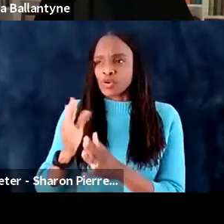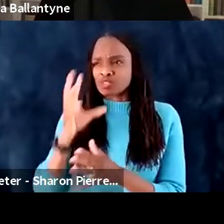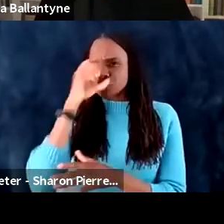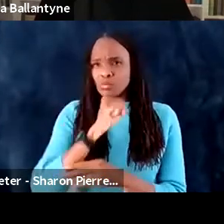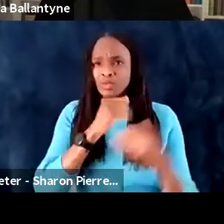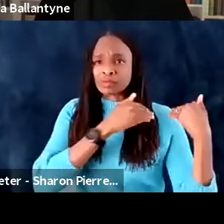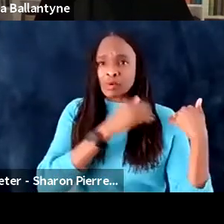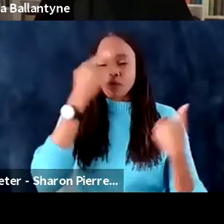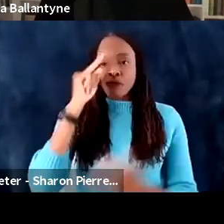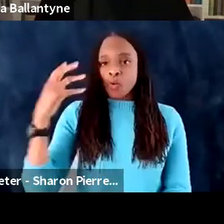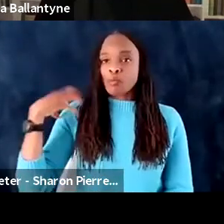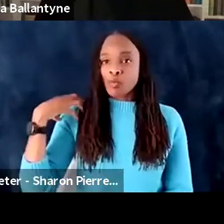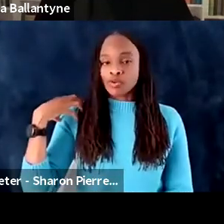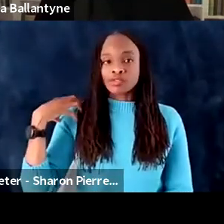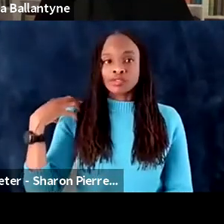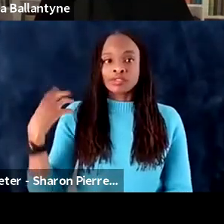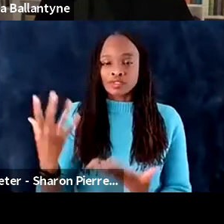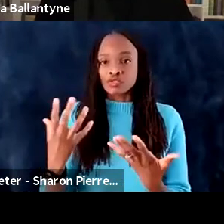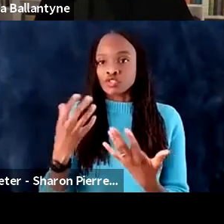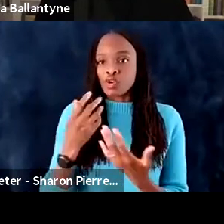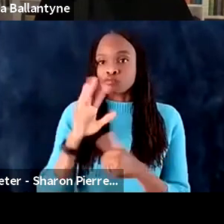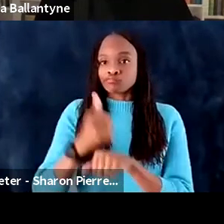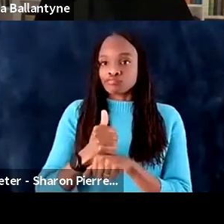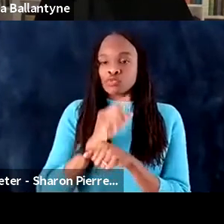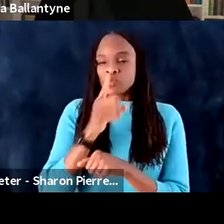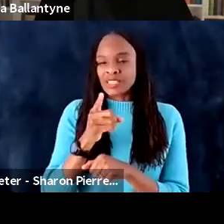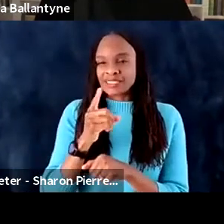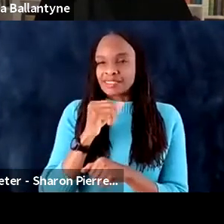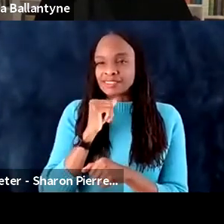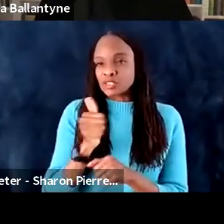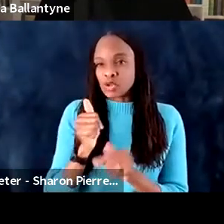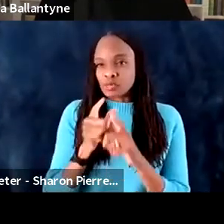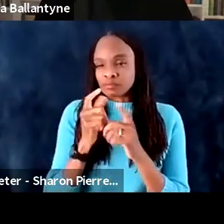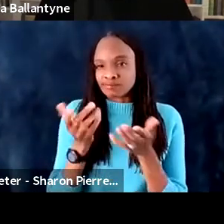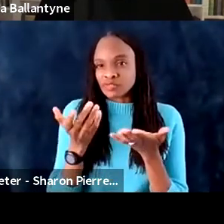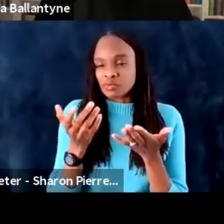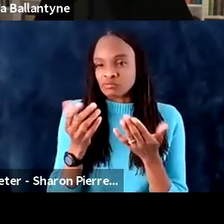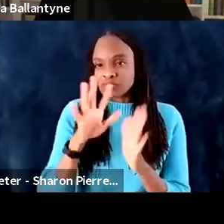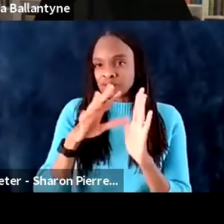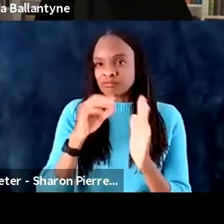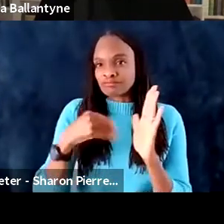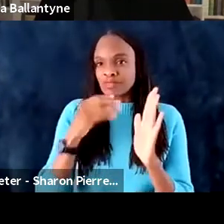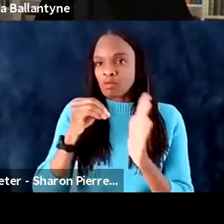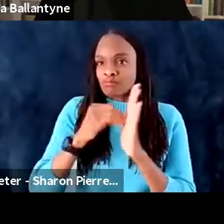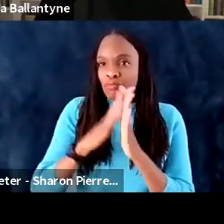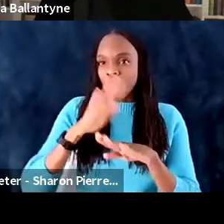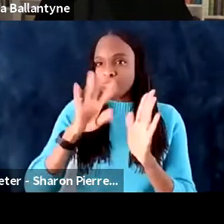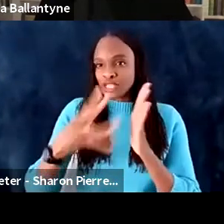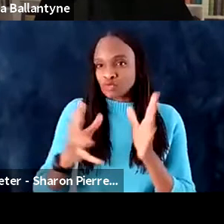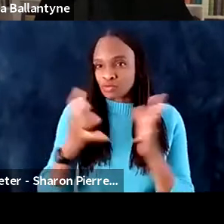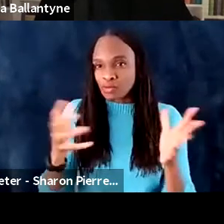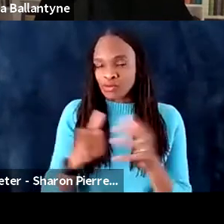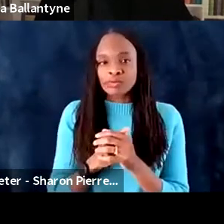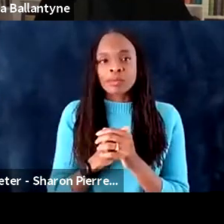for employers creating very lean schedules. And finally, I think Dave may